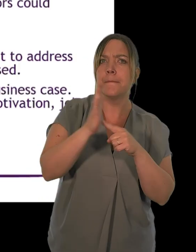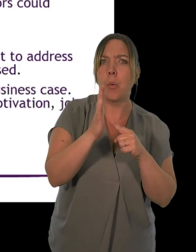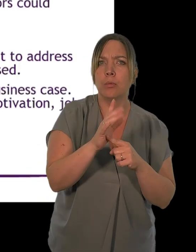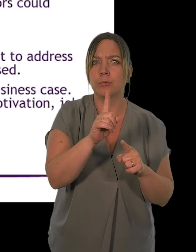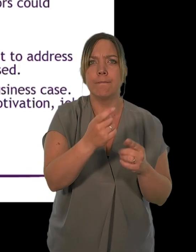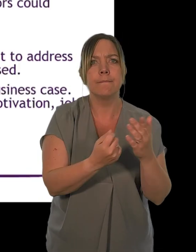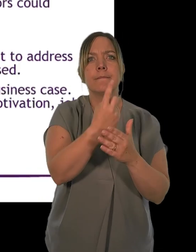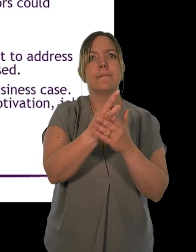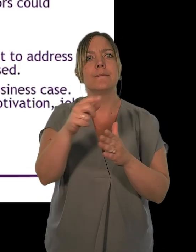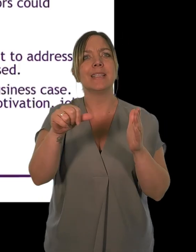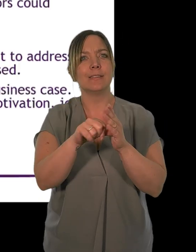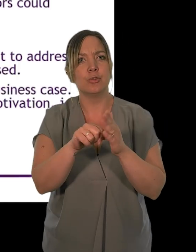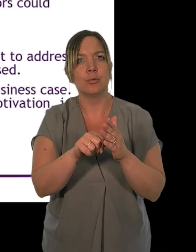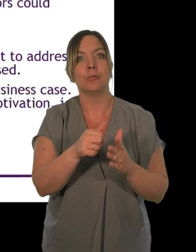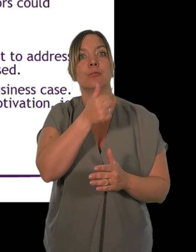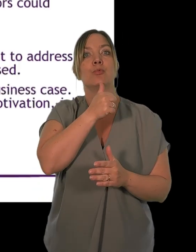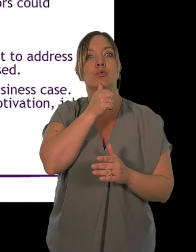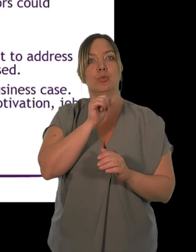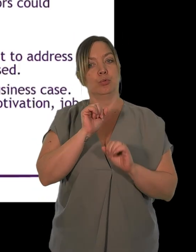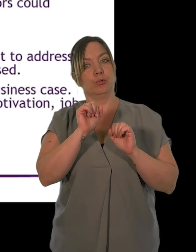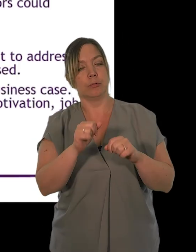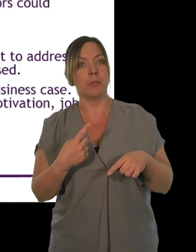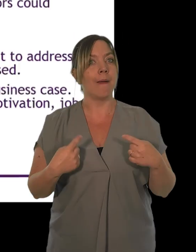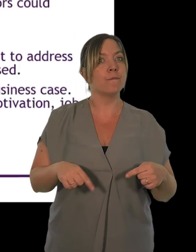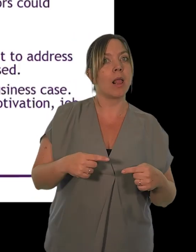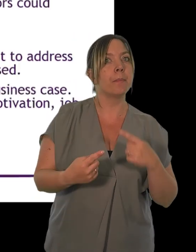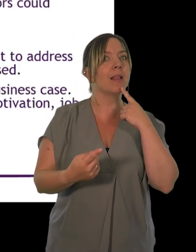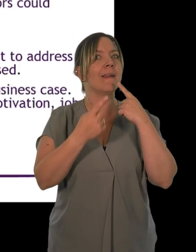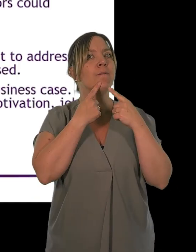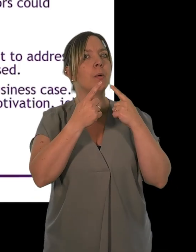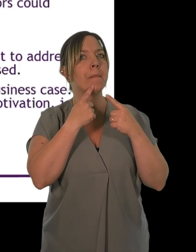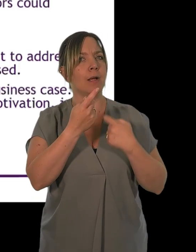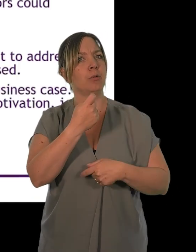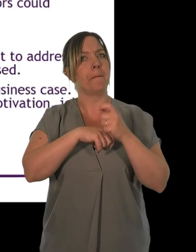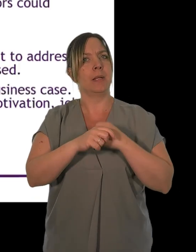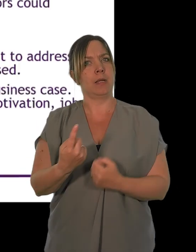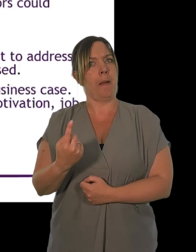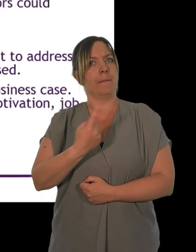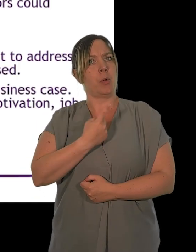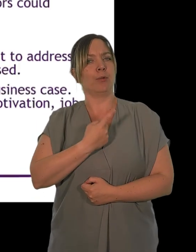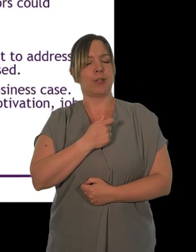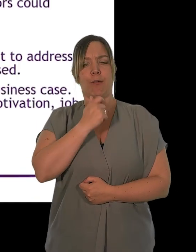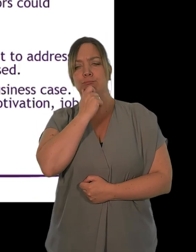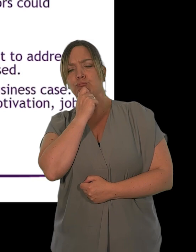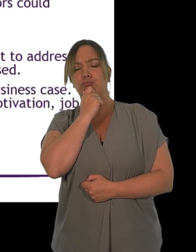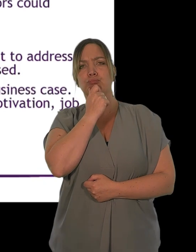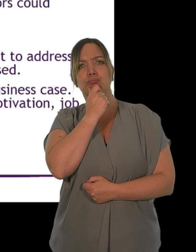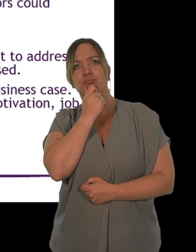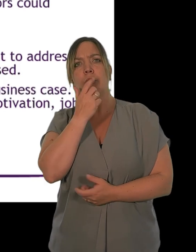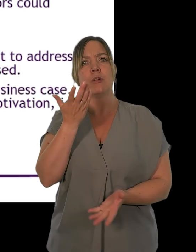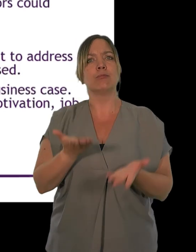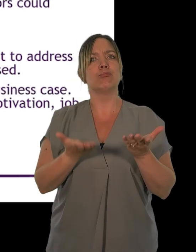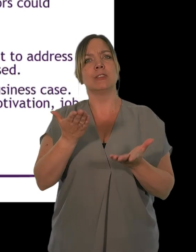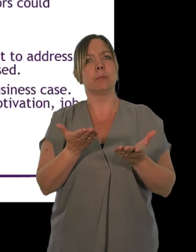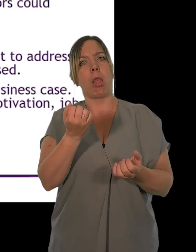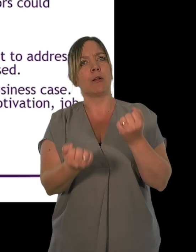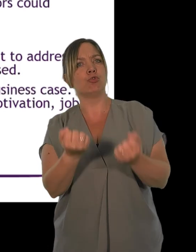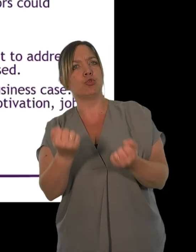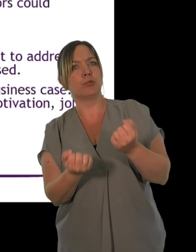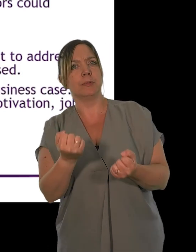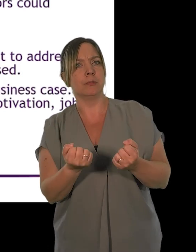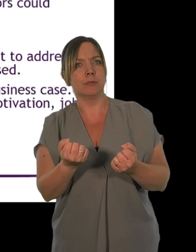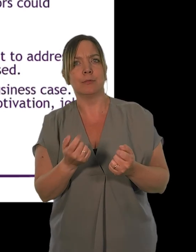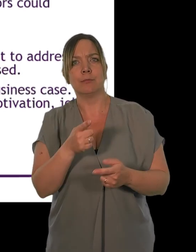Calmere House. You can choose any 2 relevant factors to include in your answer, but must draw on